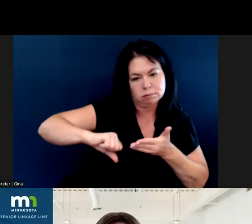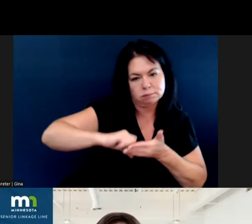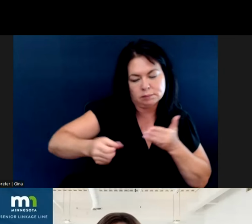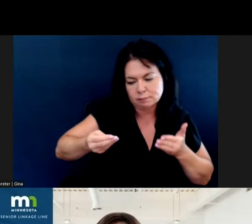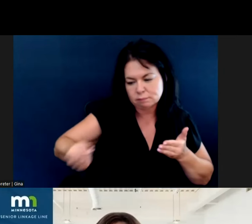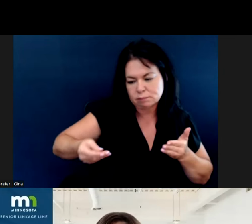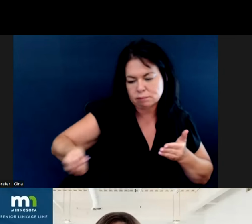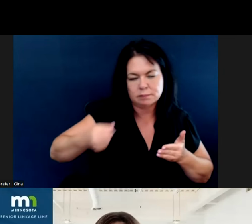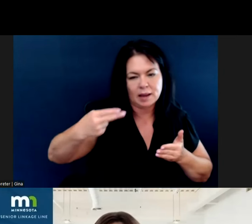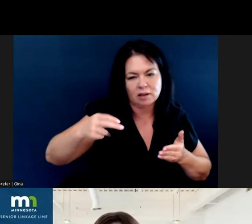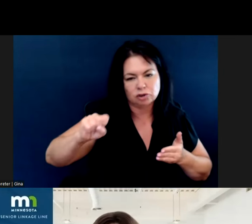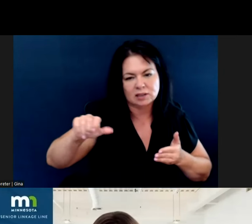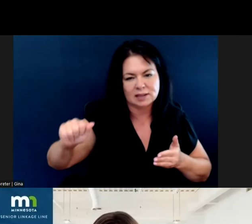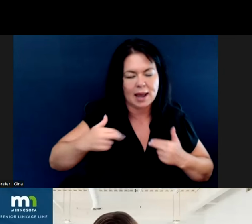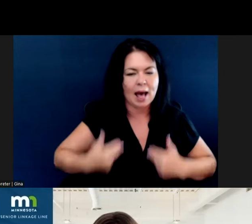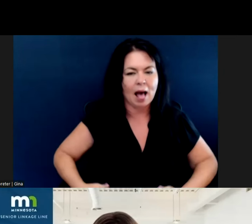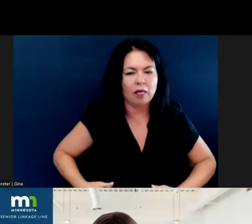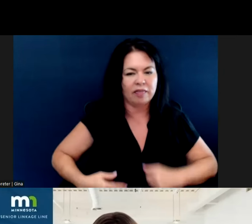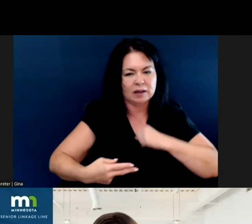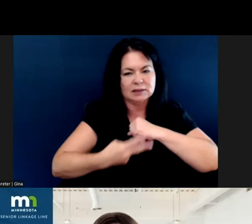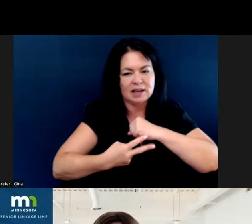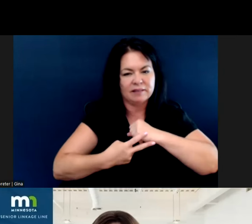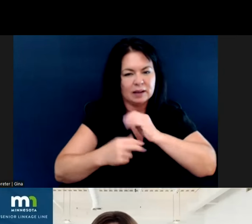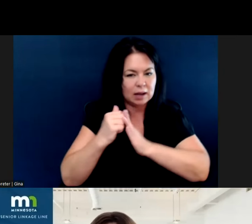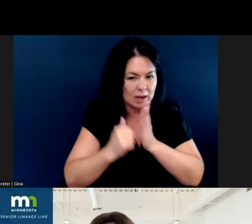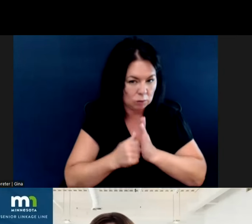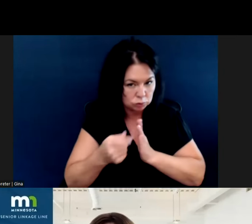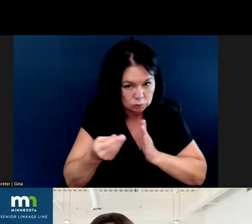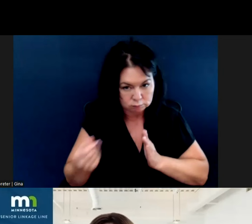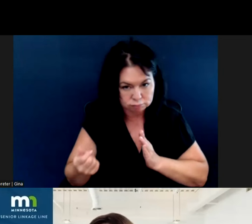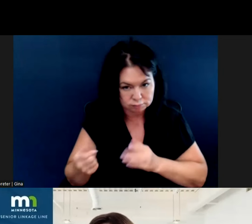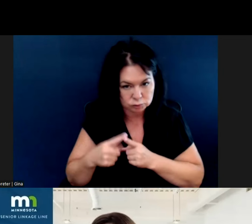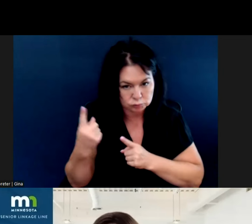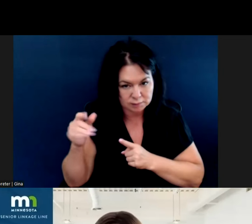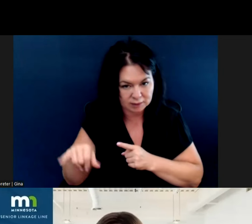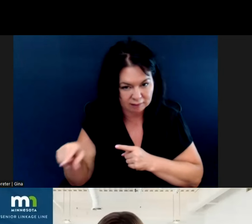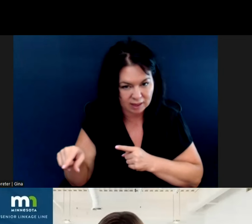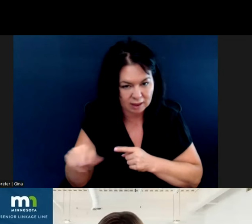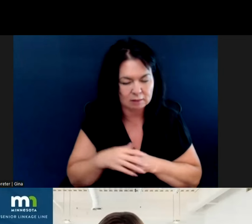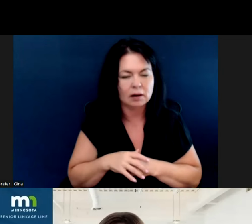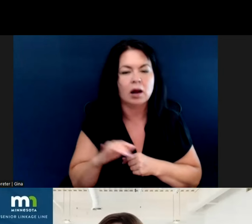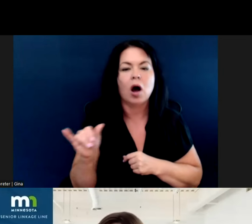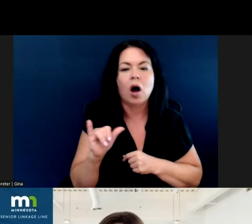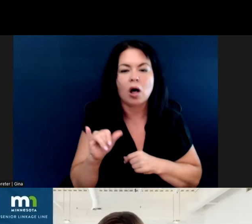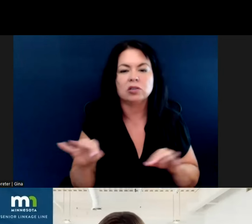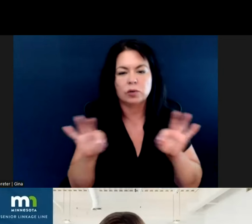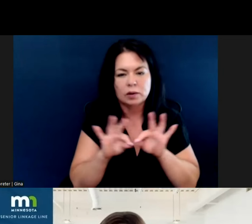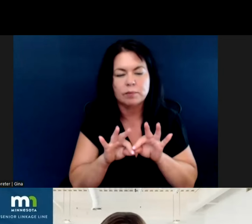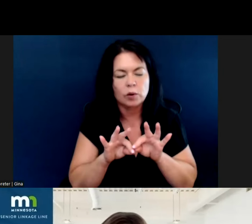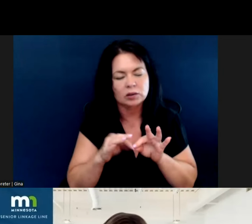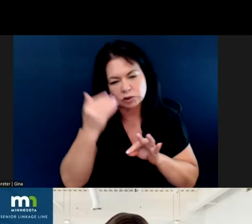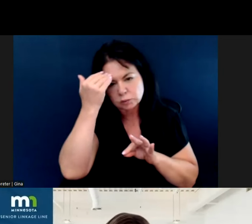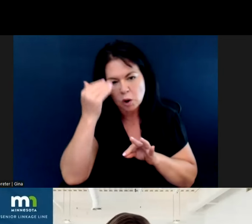just a slide or two here why that's important. And it's also important to note when that coverage will be ending so that there are no gaps